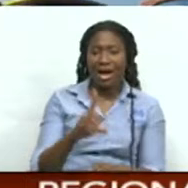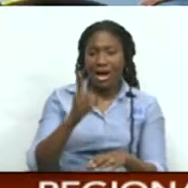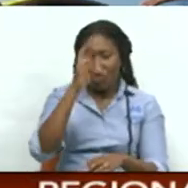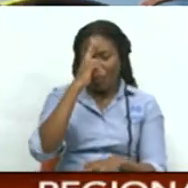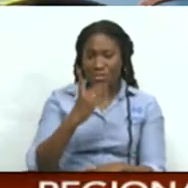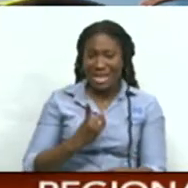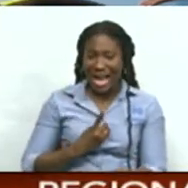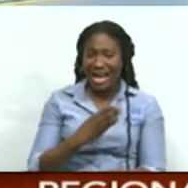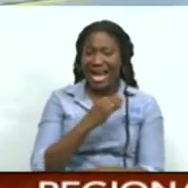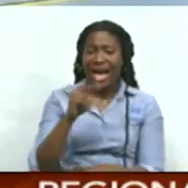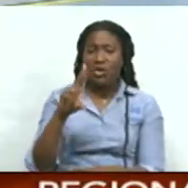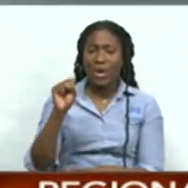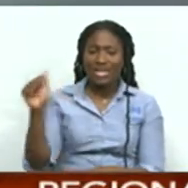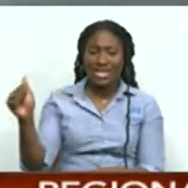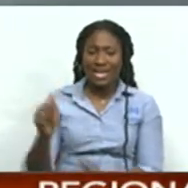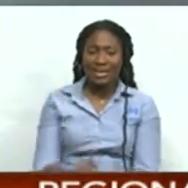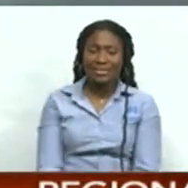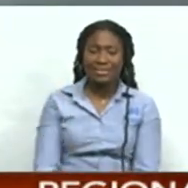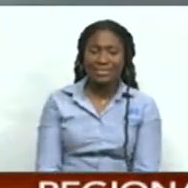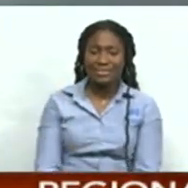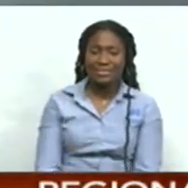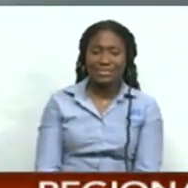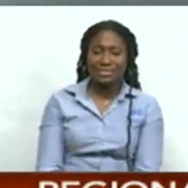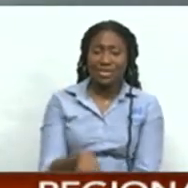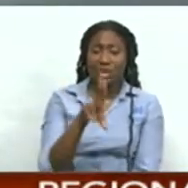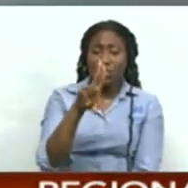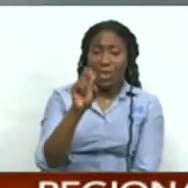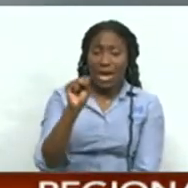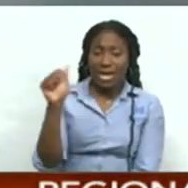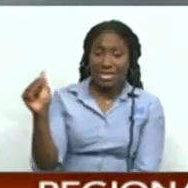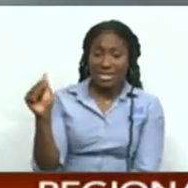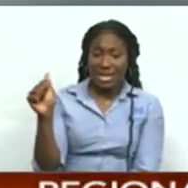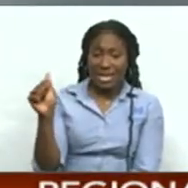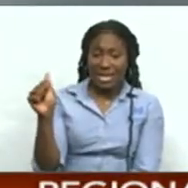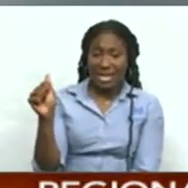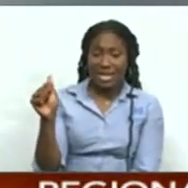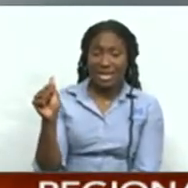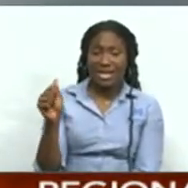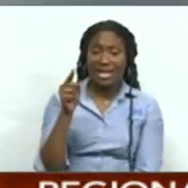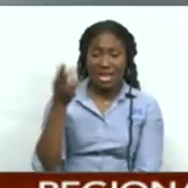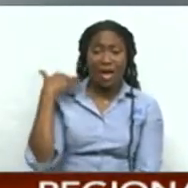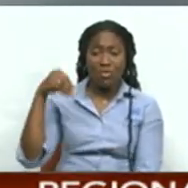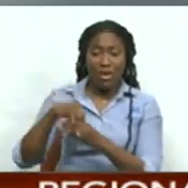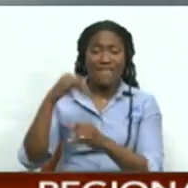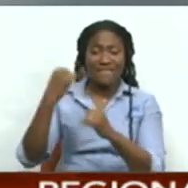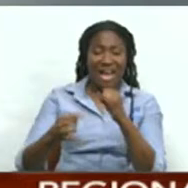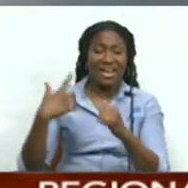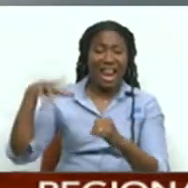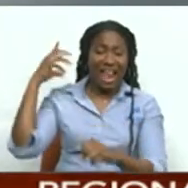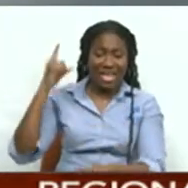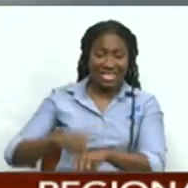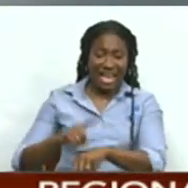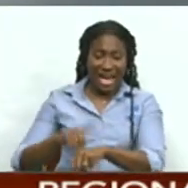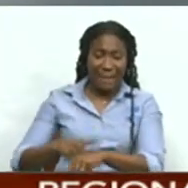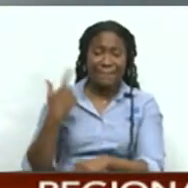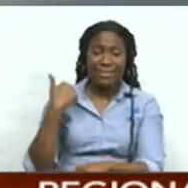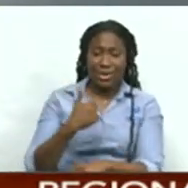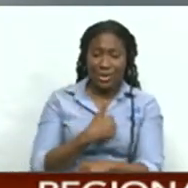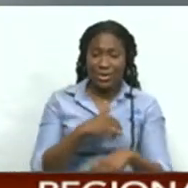USA. The USA were a finalist the last time. We play them in our opener.